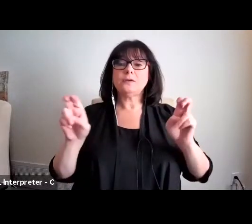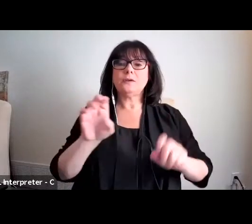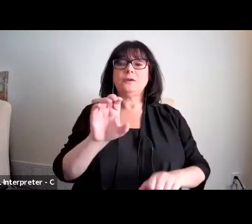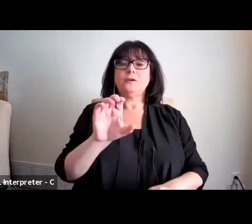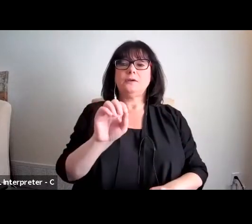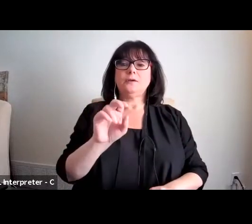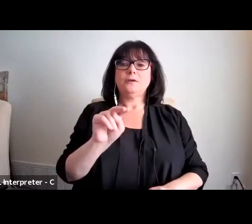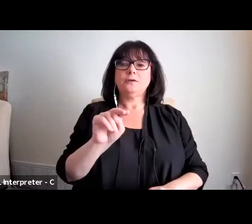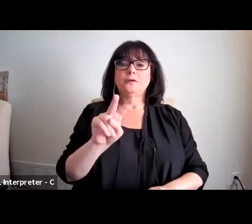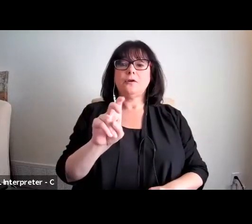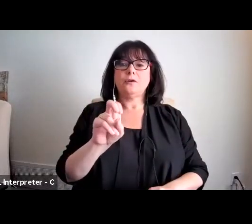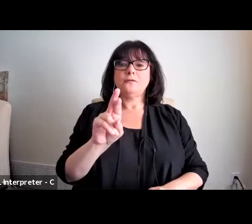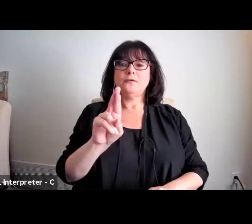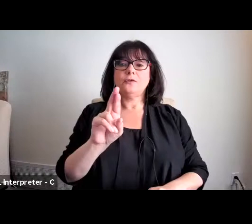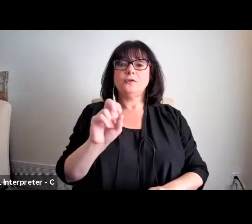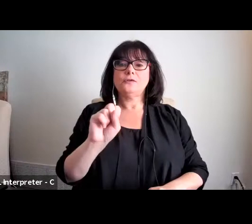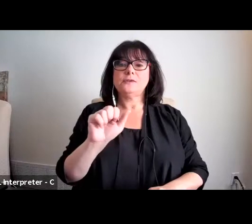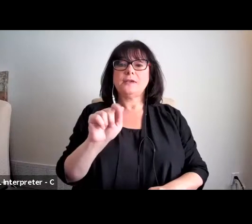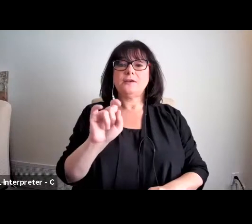conversations@yorku.ca. That's